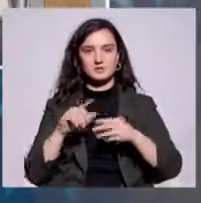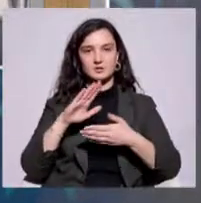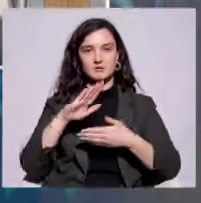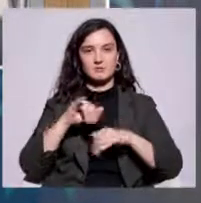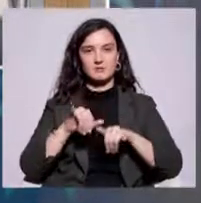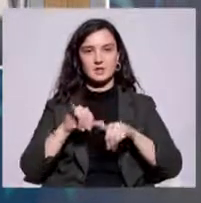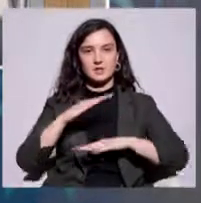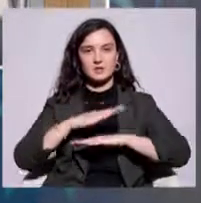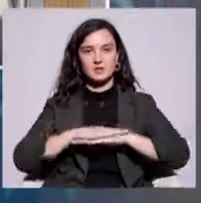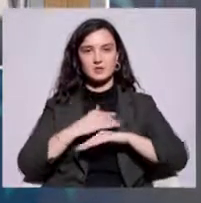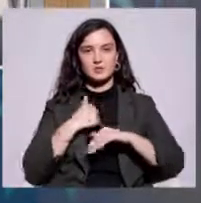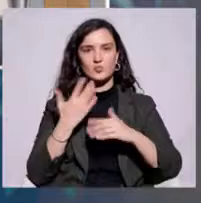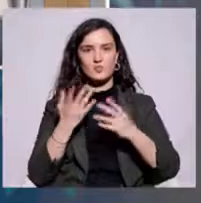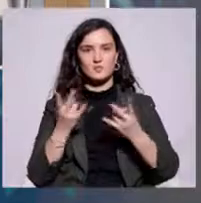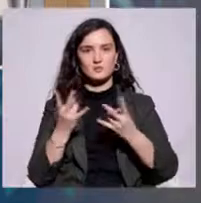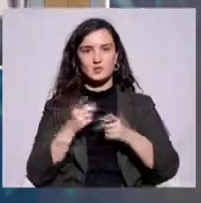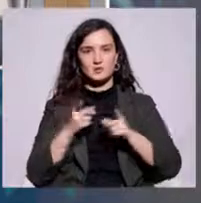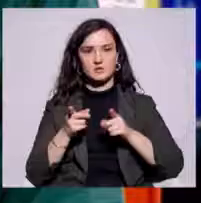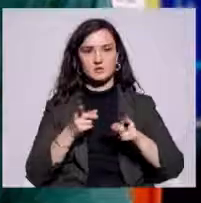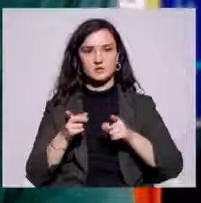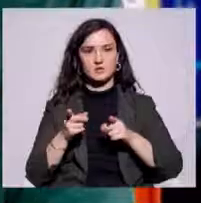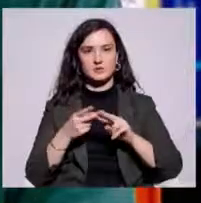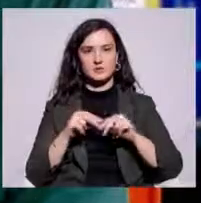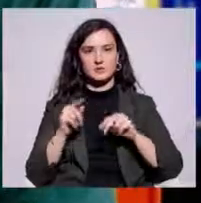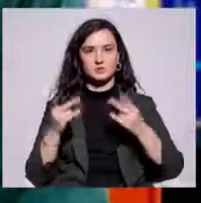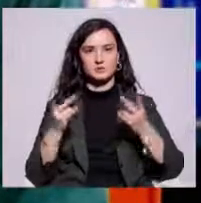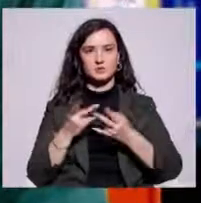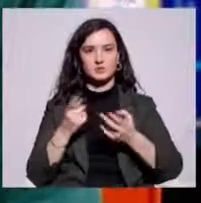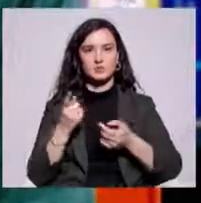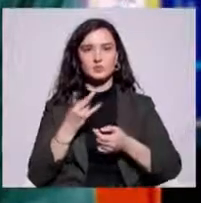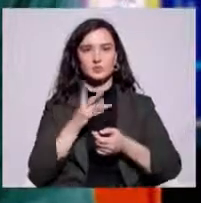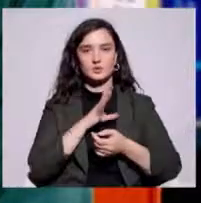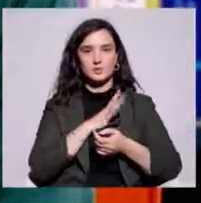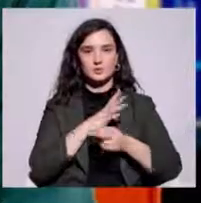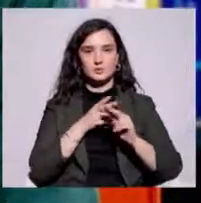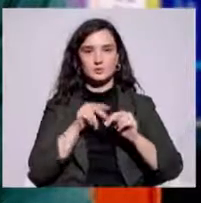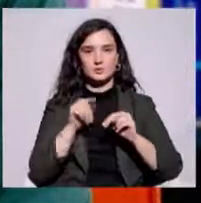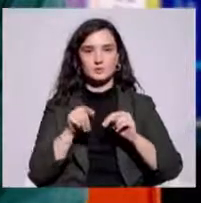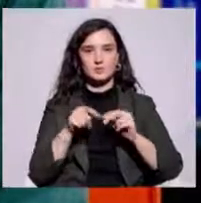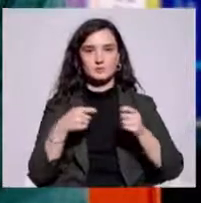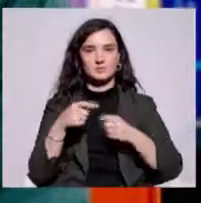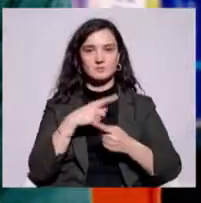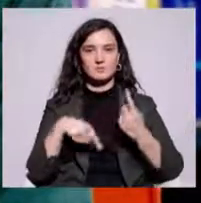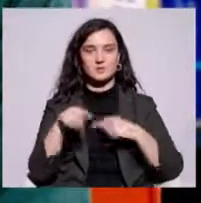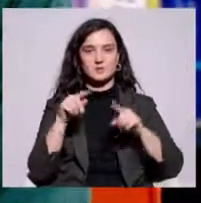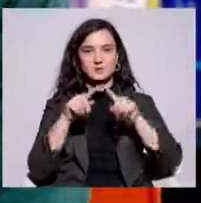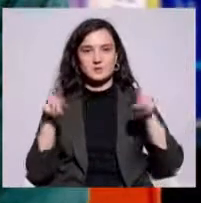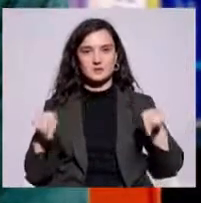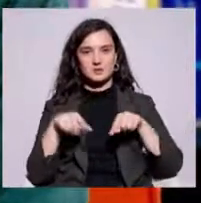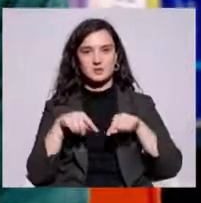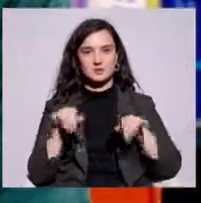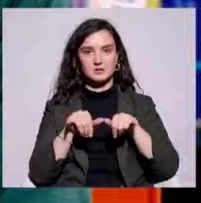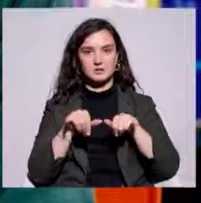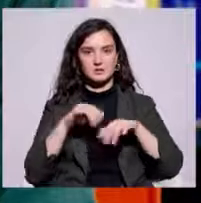desk. Which one we need here, Zach? So it should be there isn't a business card on